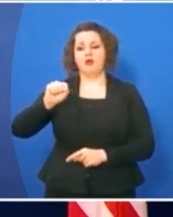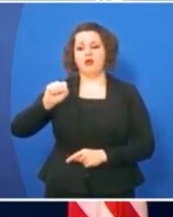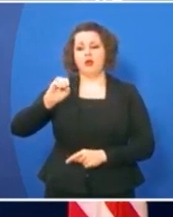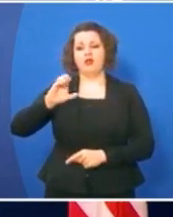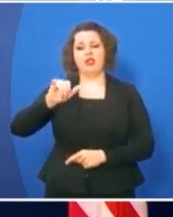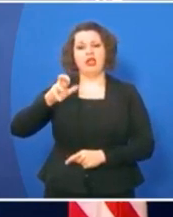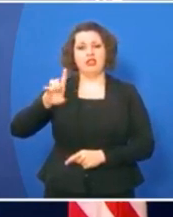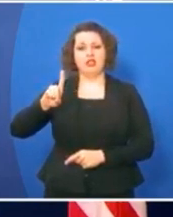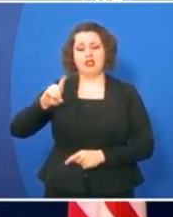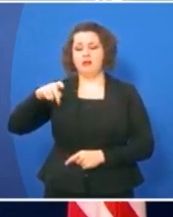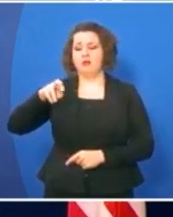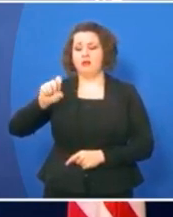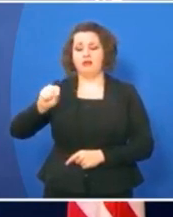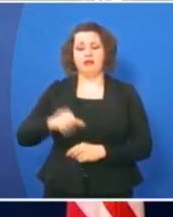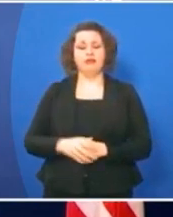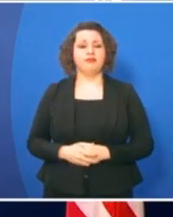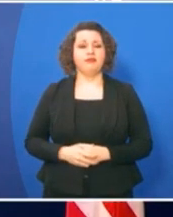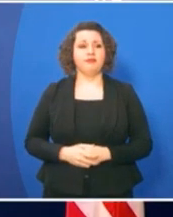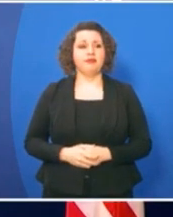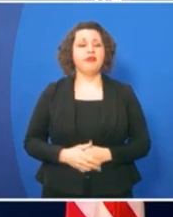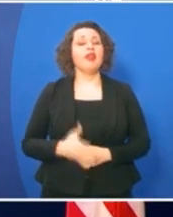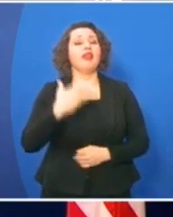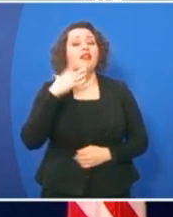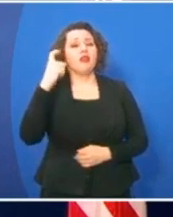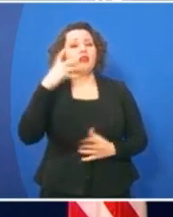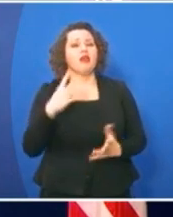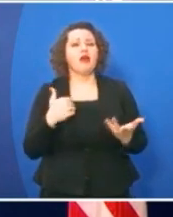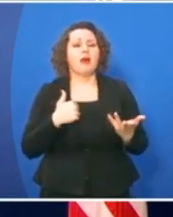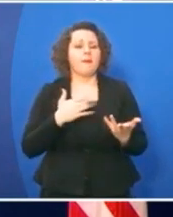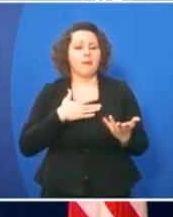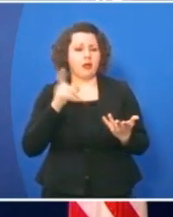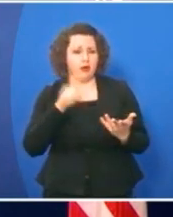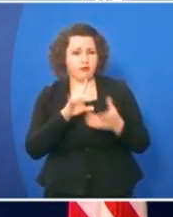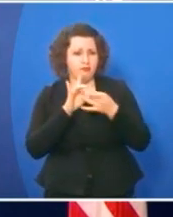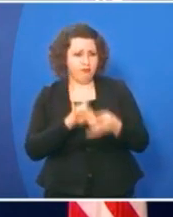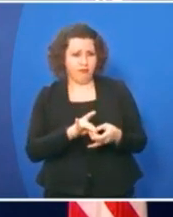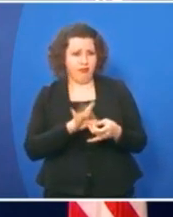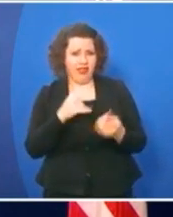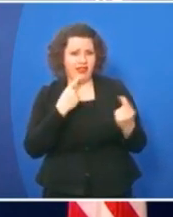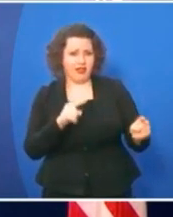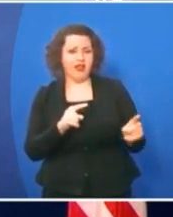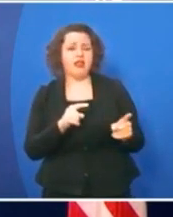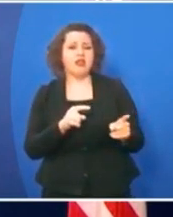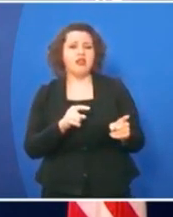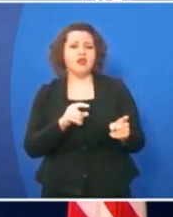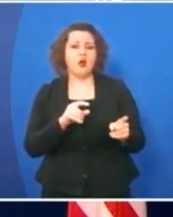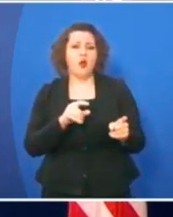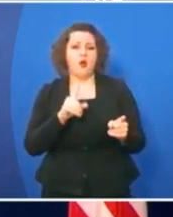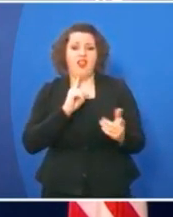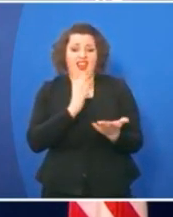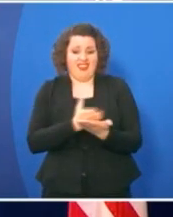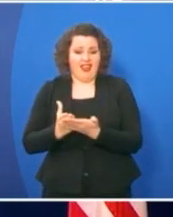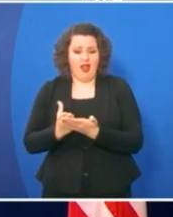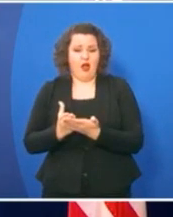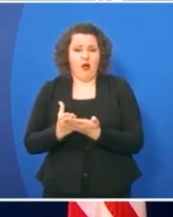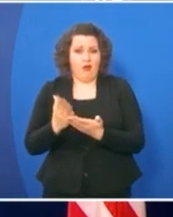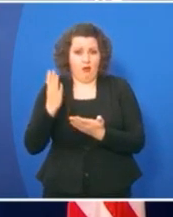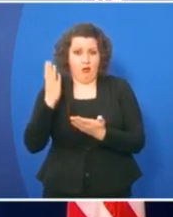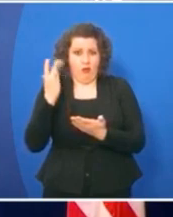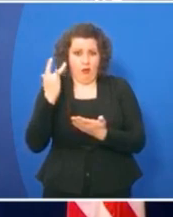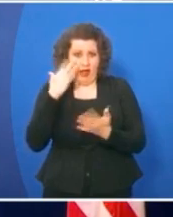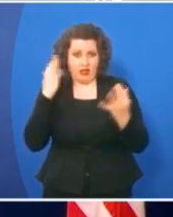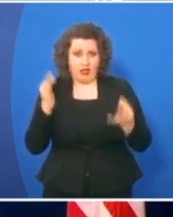Oh, thank you, Governor. I guess my question is, in light of the announcement you're making here, is what data signals to you that opening movie theaters, museums,